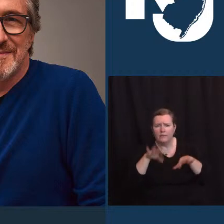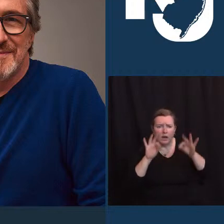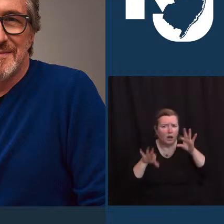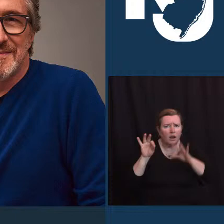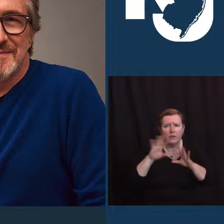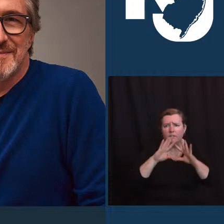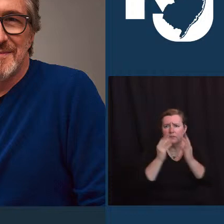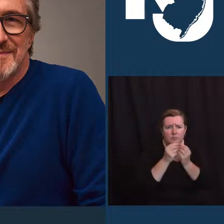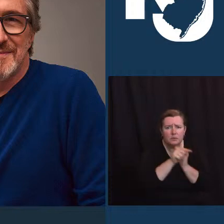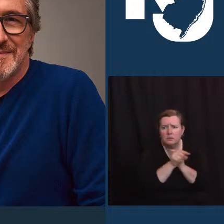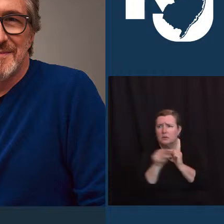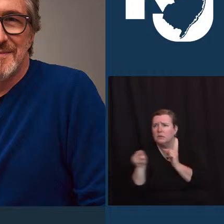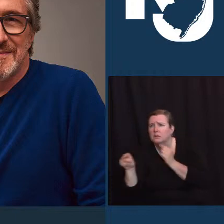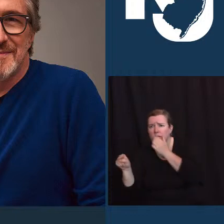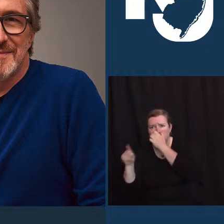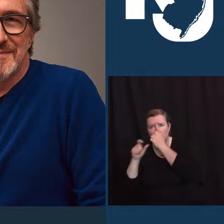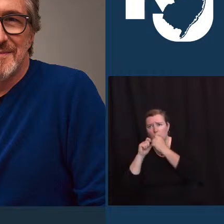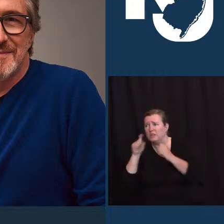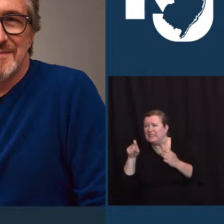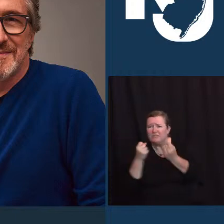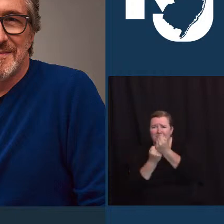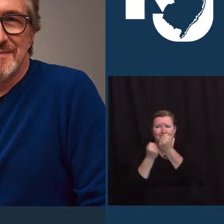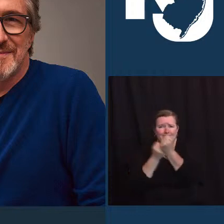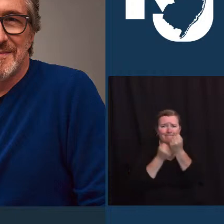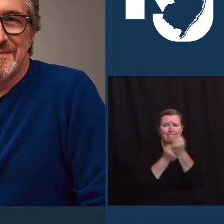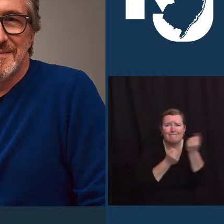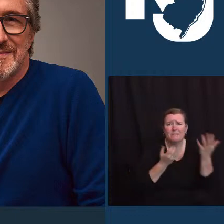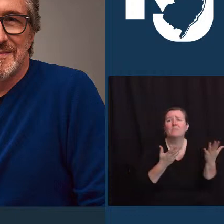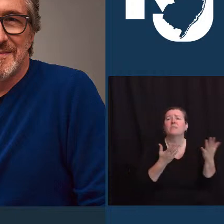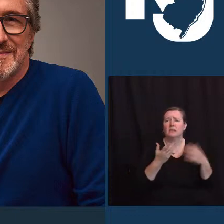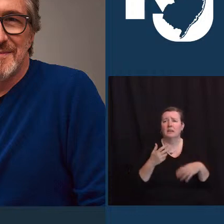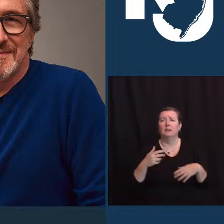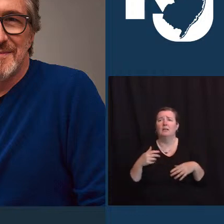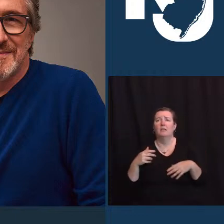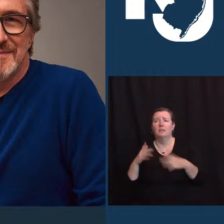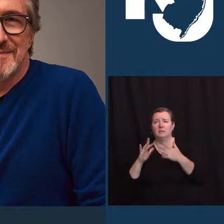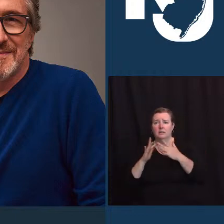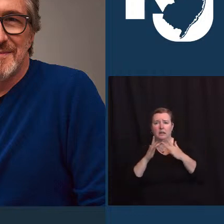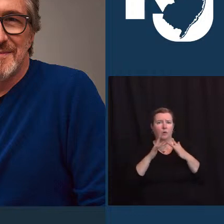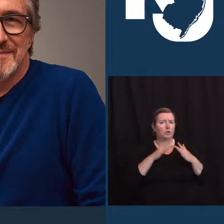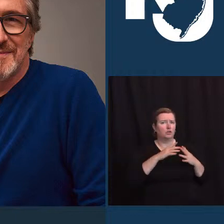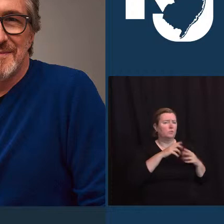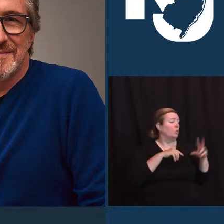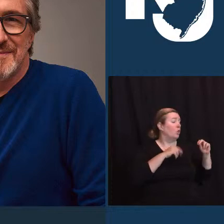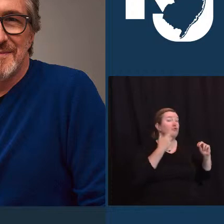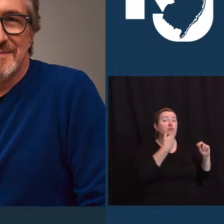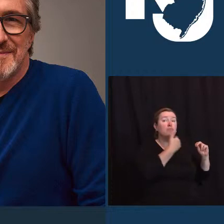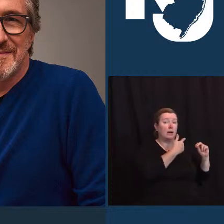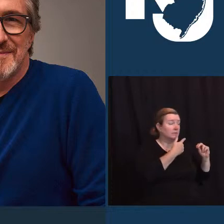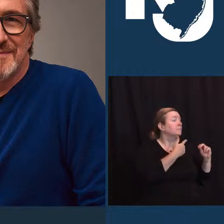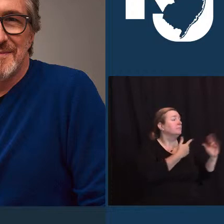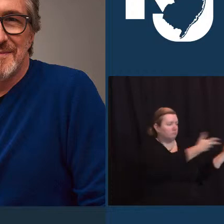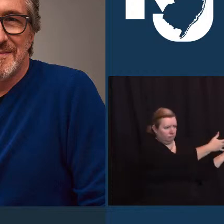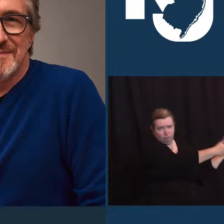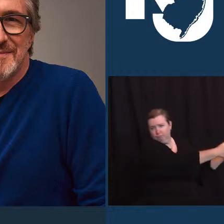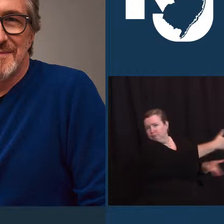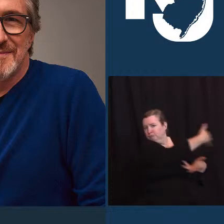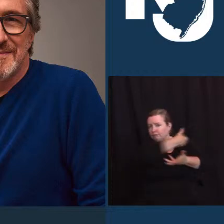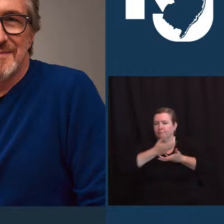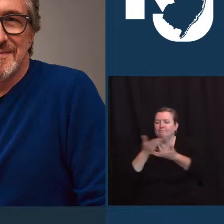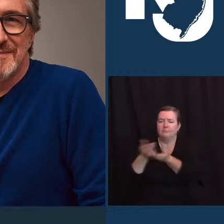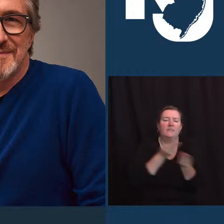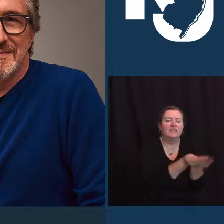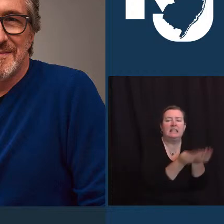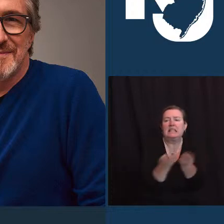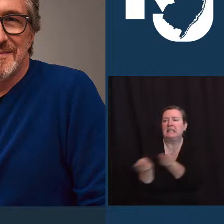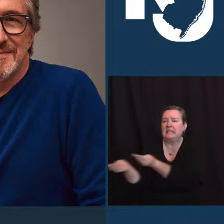individuals most in need of support. And then they brought together a network of 30 restaurants to help meet the demand. Since